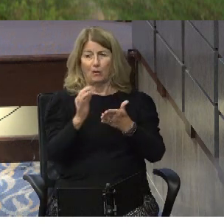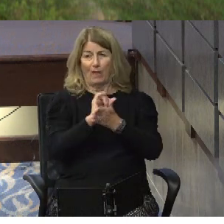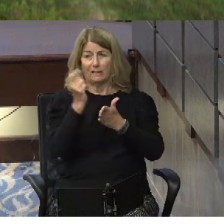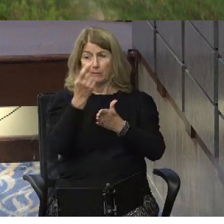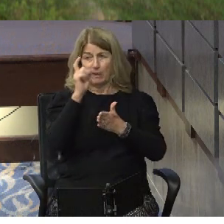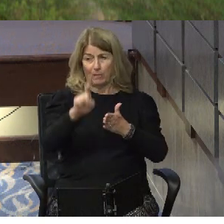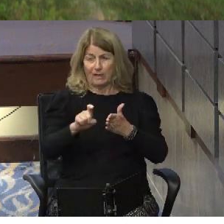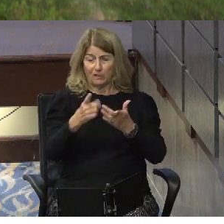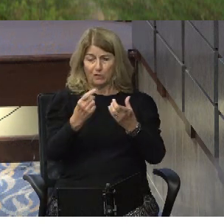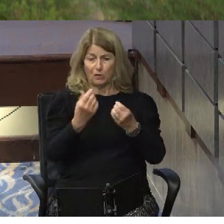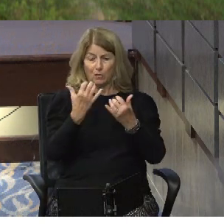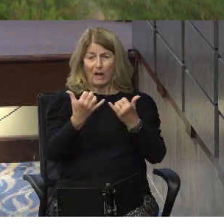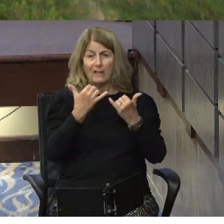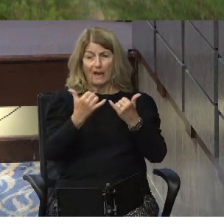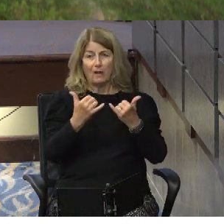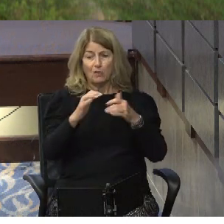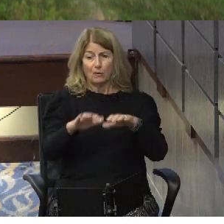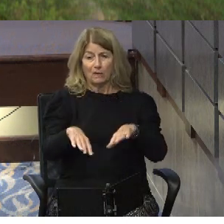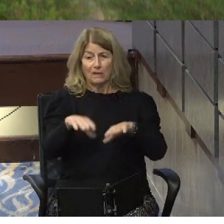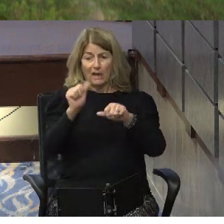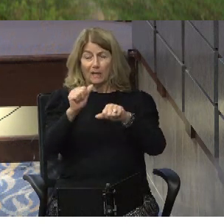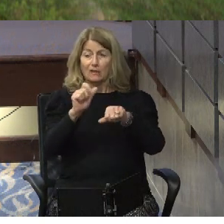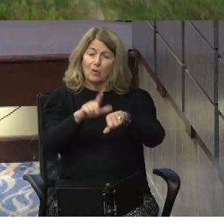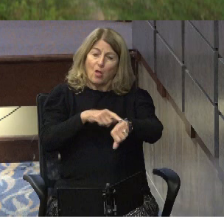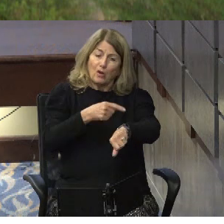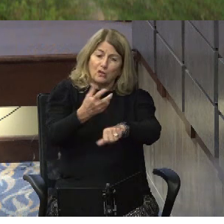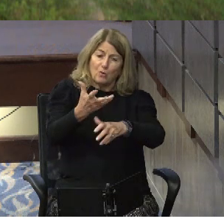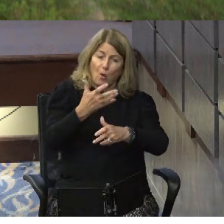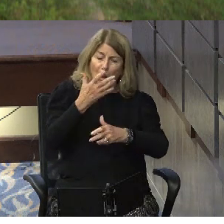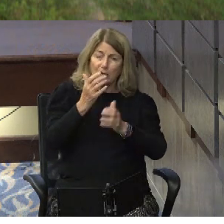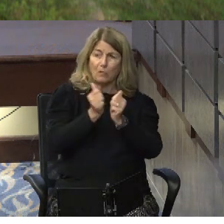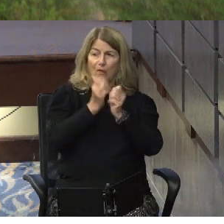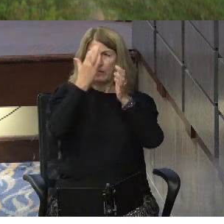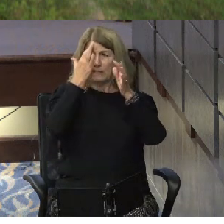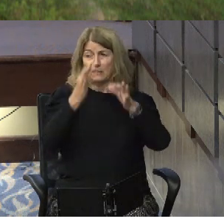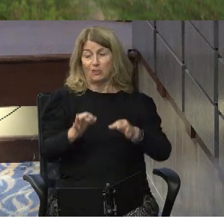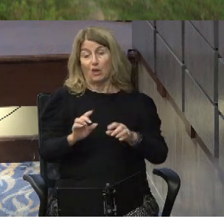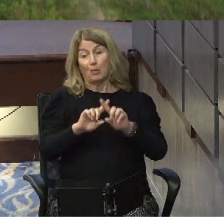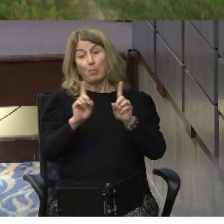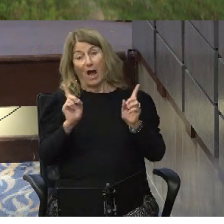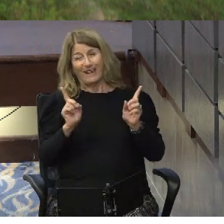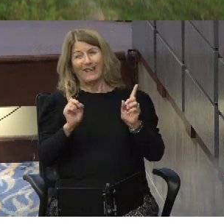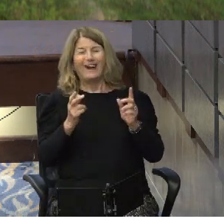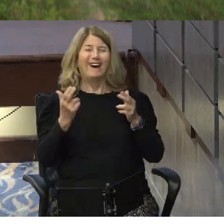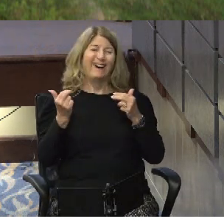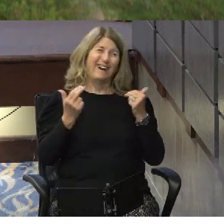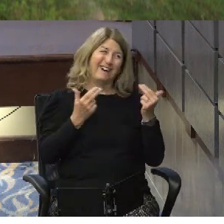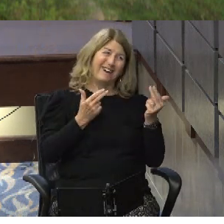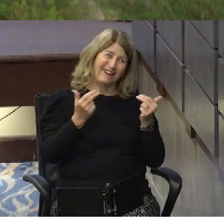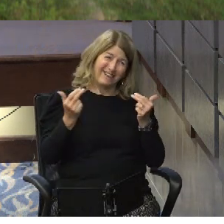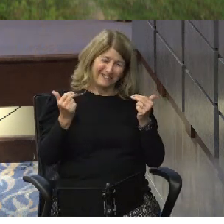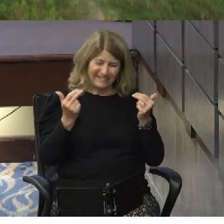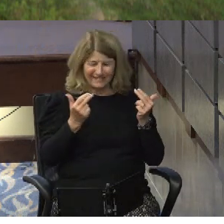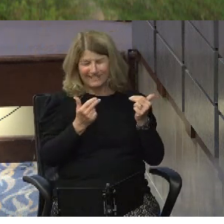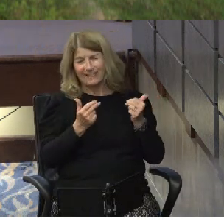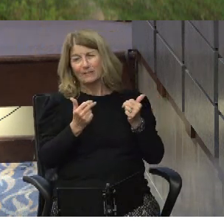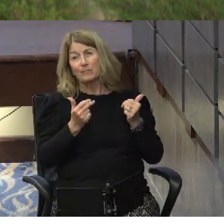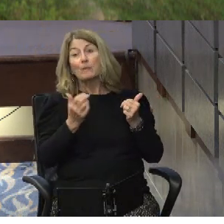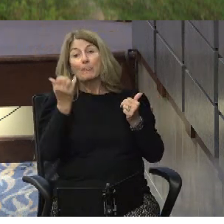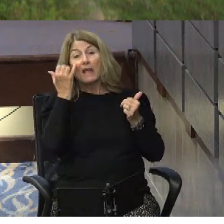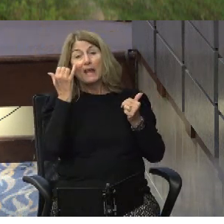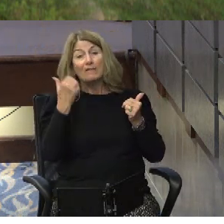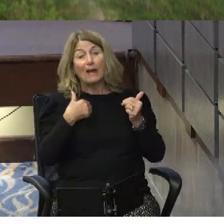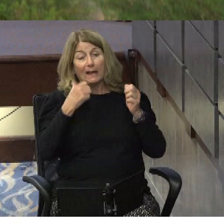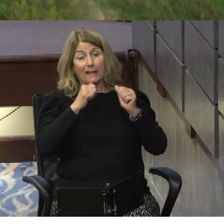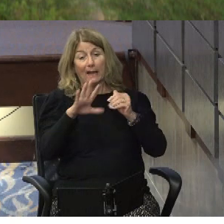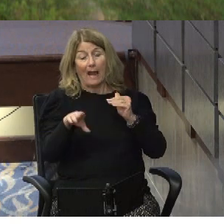You can take as long as you want with the decision, but There's consequences. Yeah, and if I can